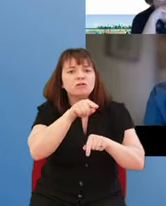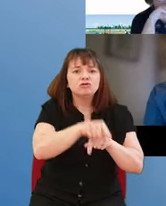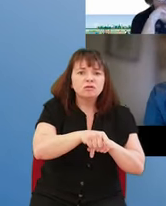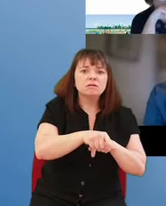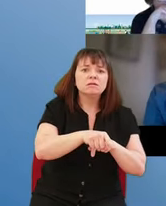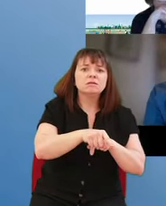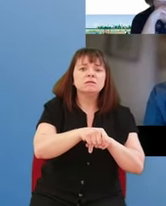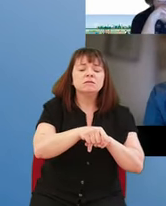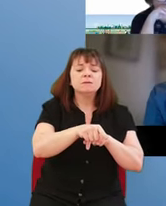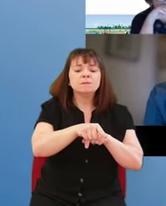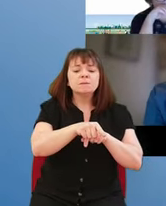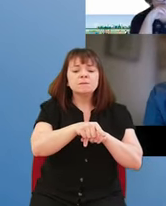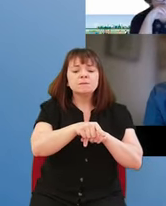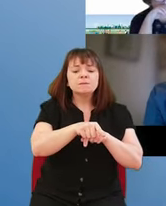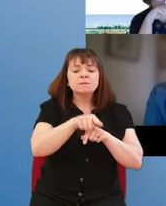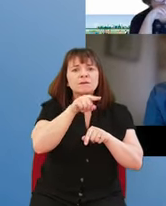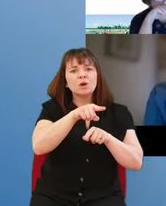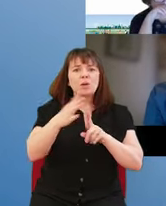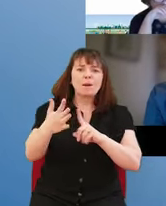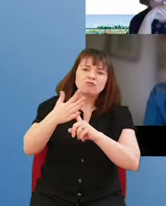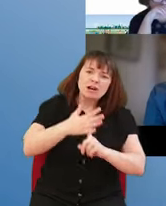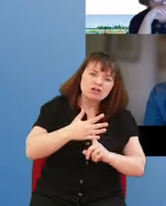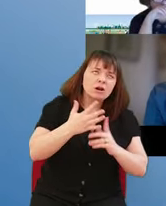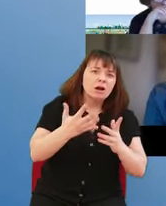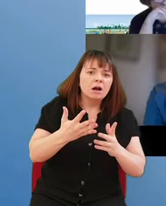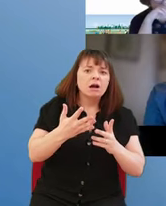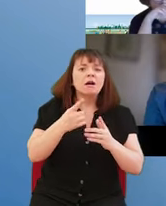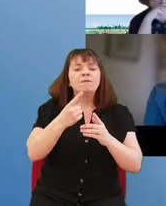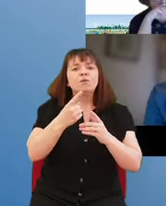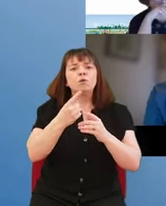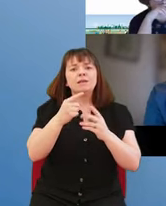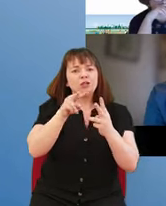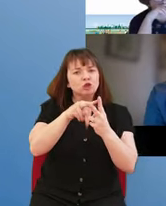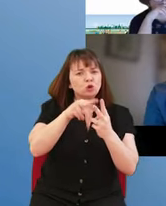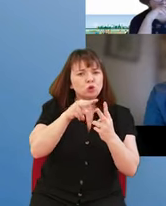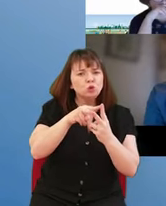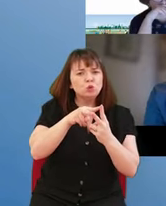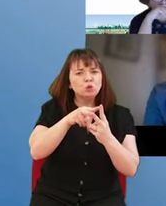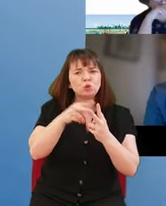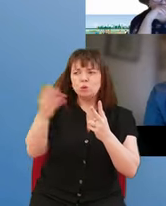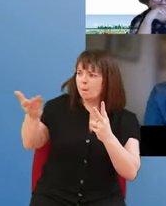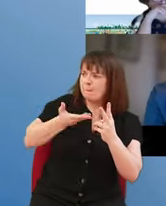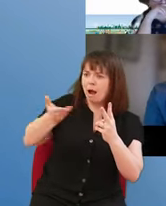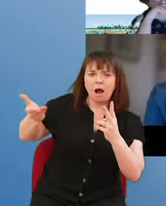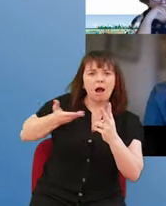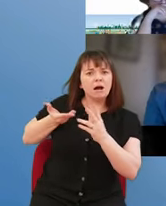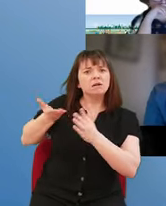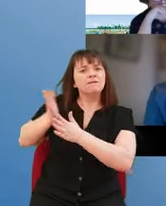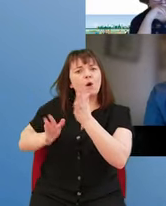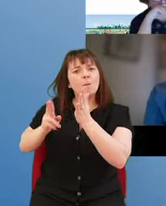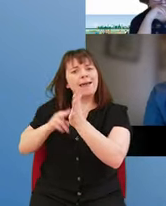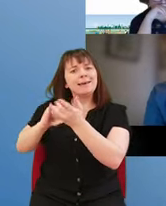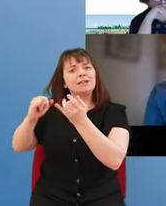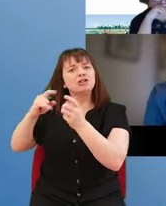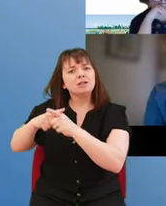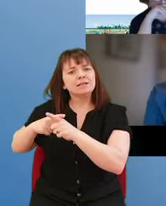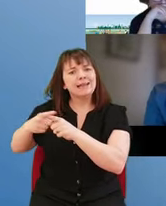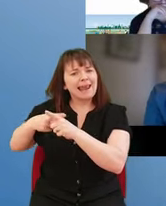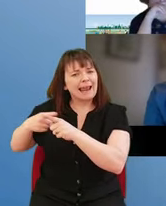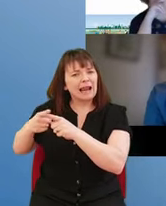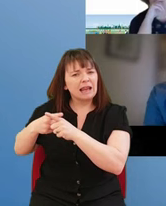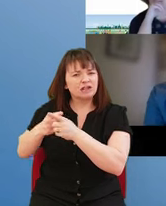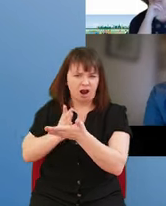this financial year. In addition, again, we can see the £3.7 million worth of WAF costs, which we predict to spend